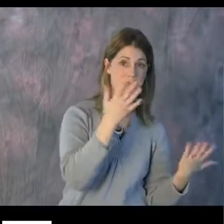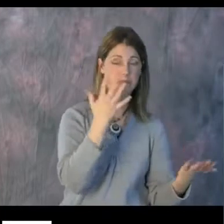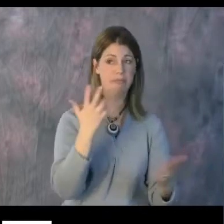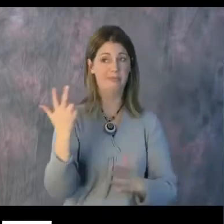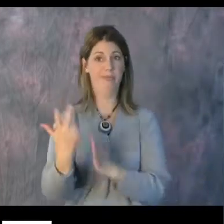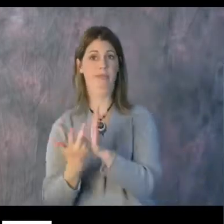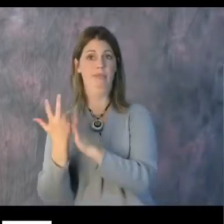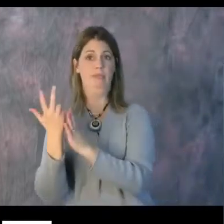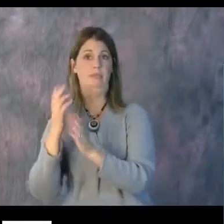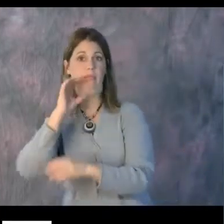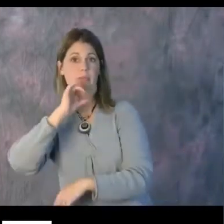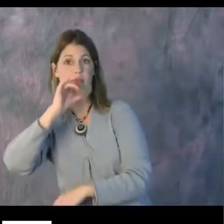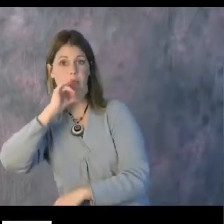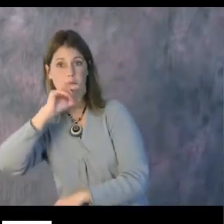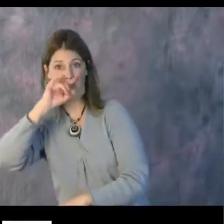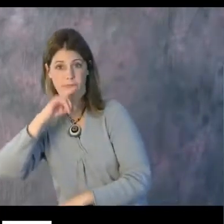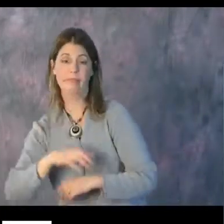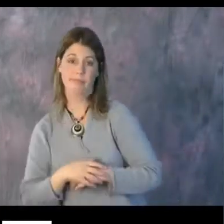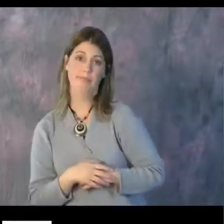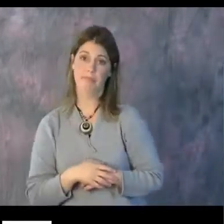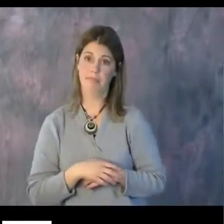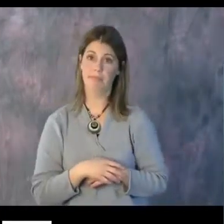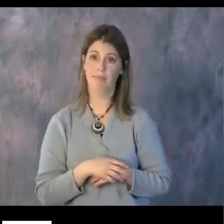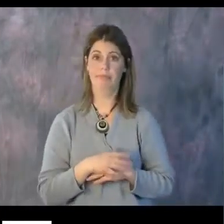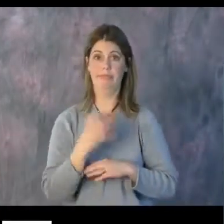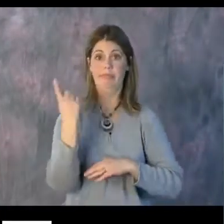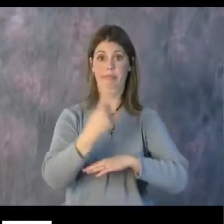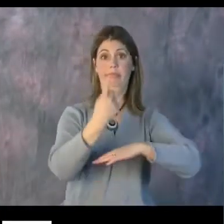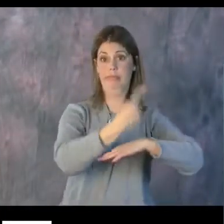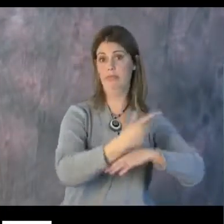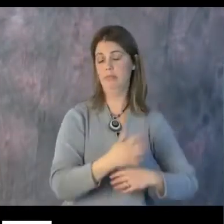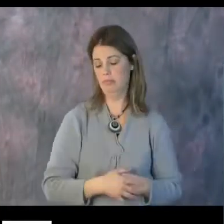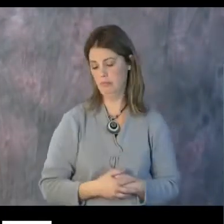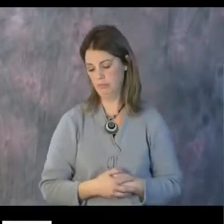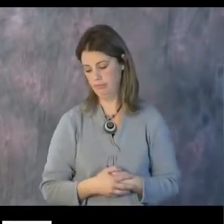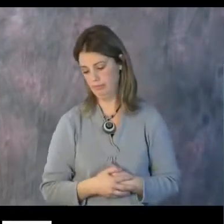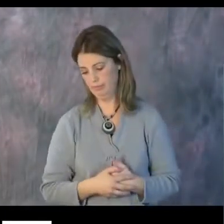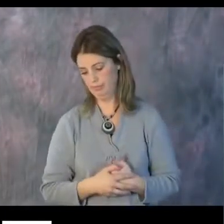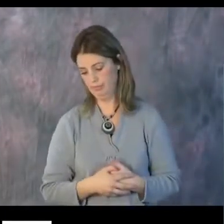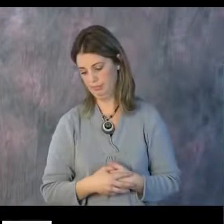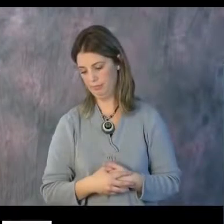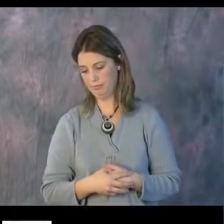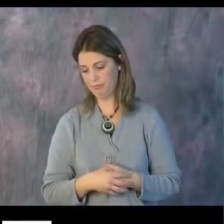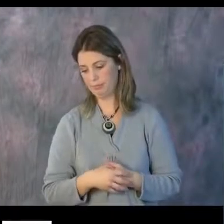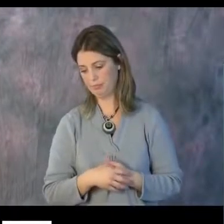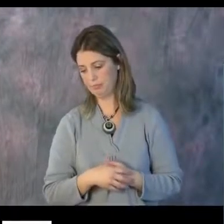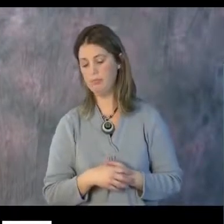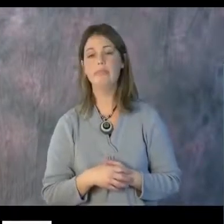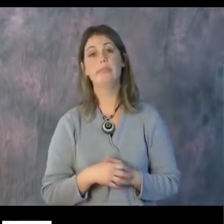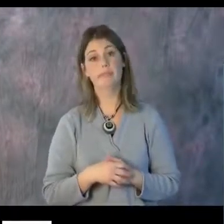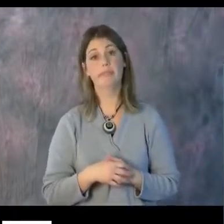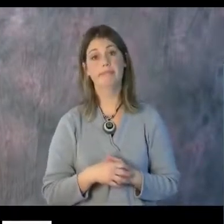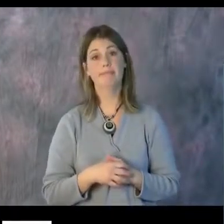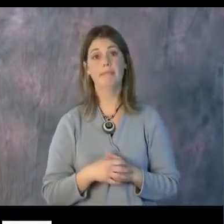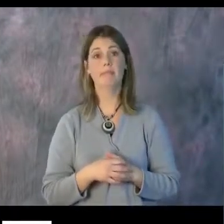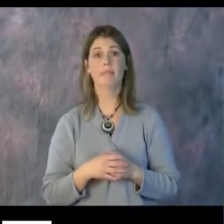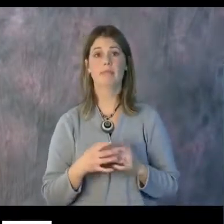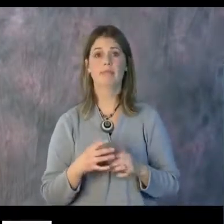suggest maybe 2 hours for, younger kids, maybe 3 as they get older per day.